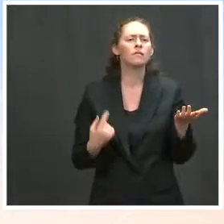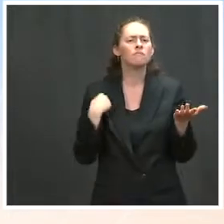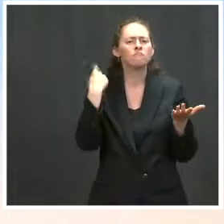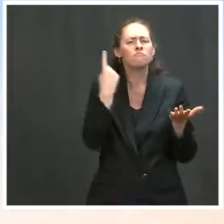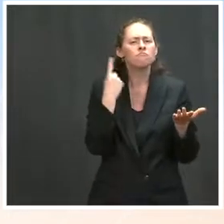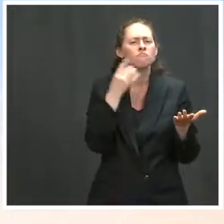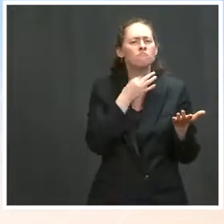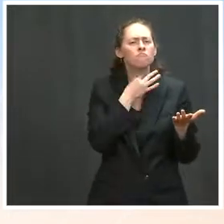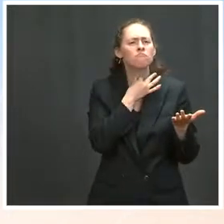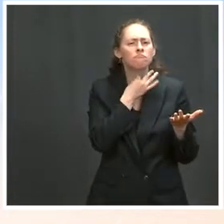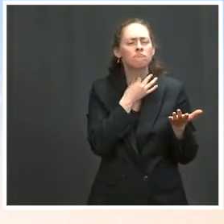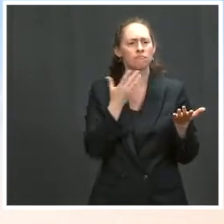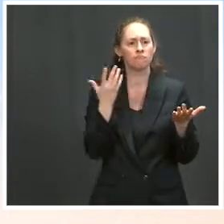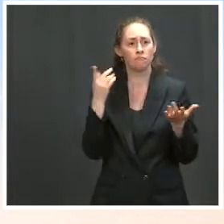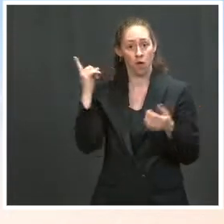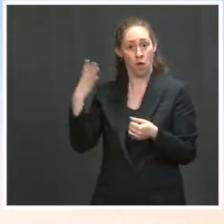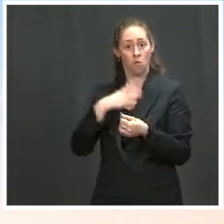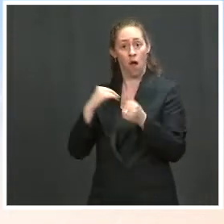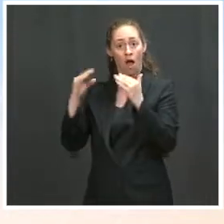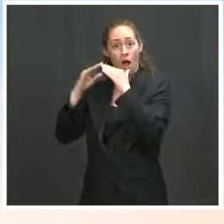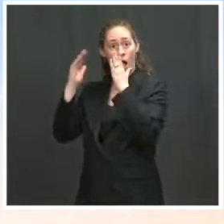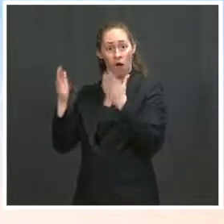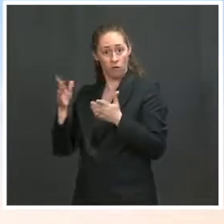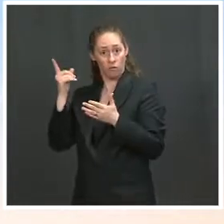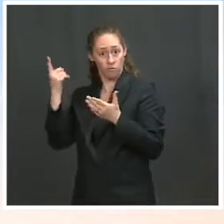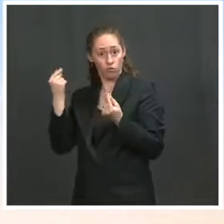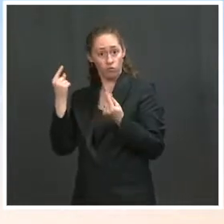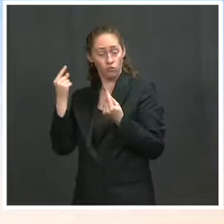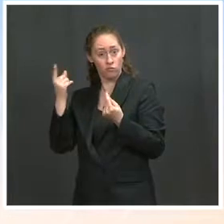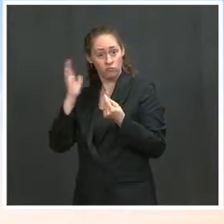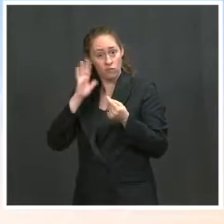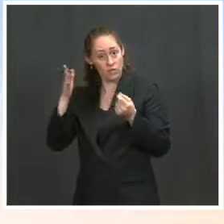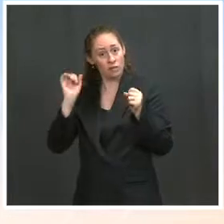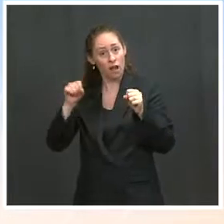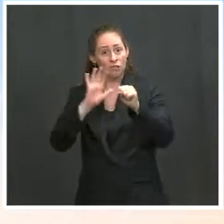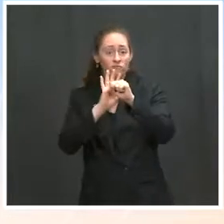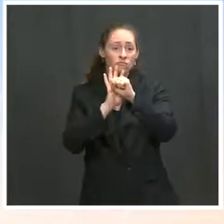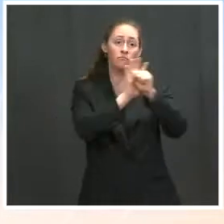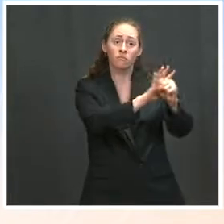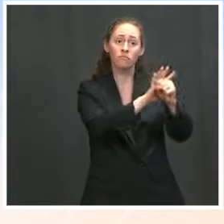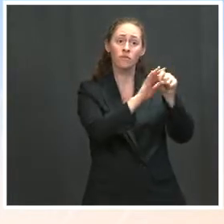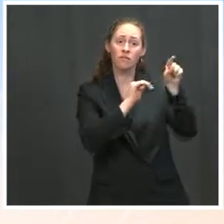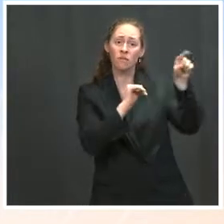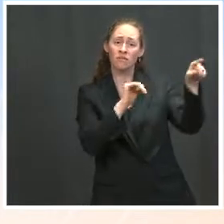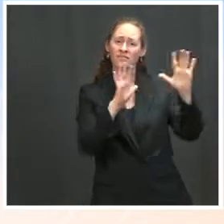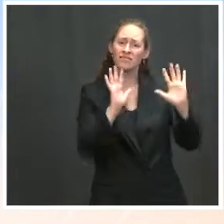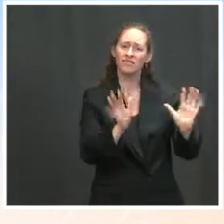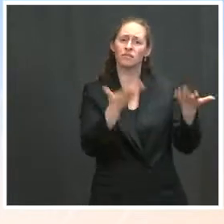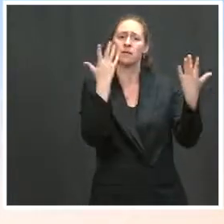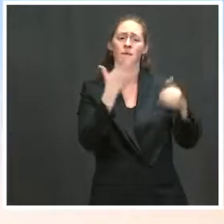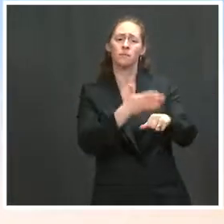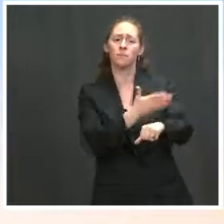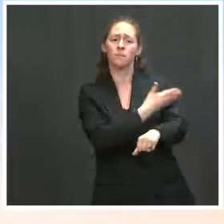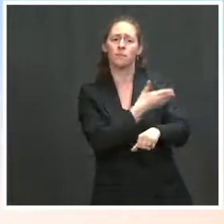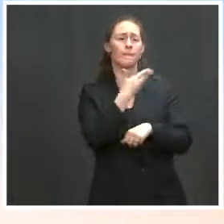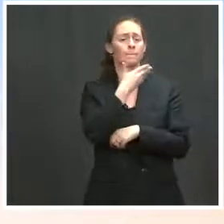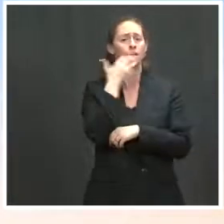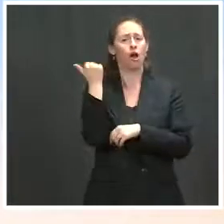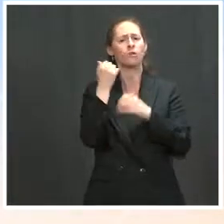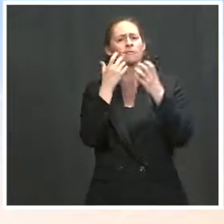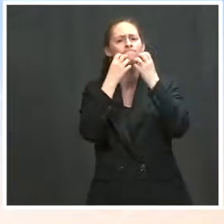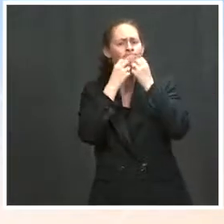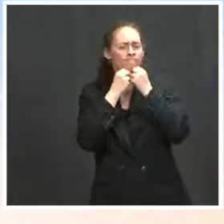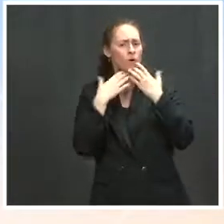as you can imagine, our one of the things that the president really puts front and center is his relationships, his